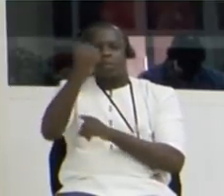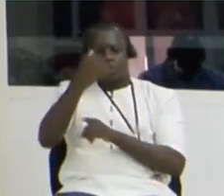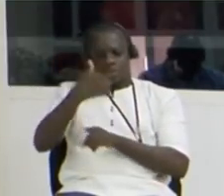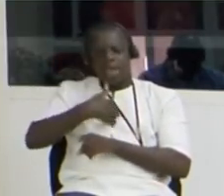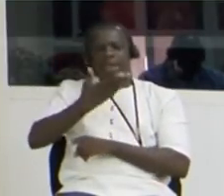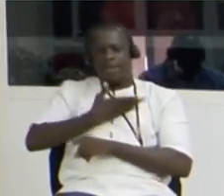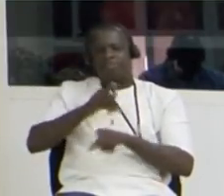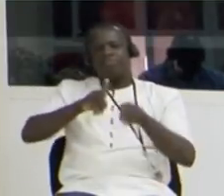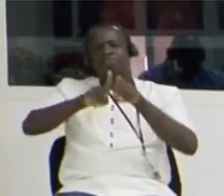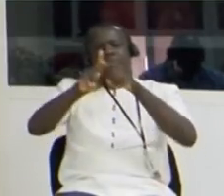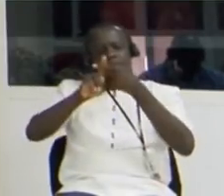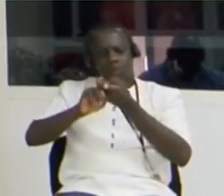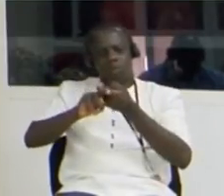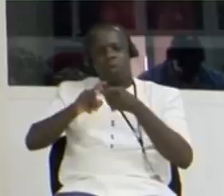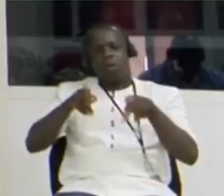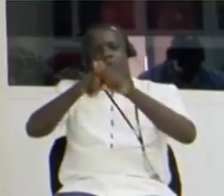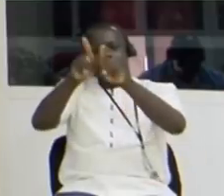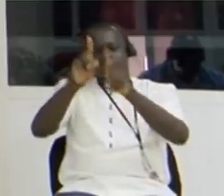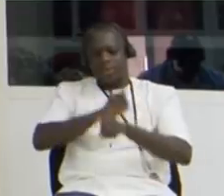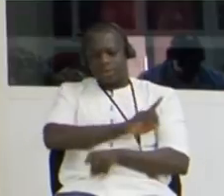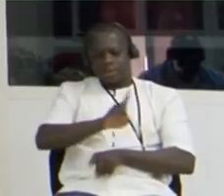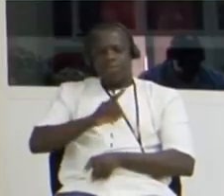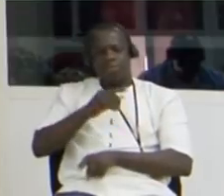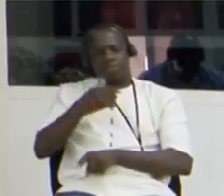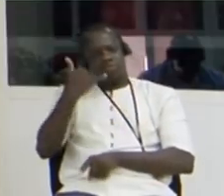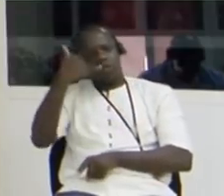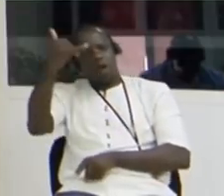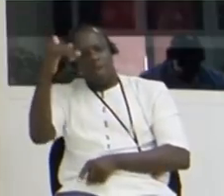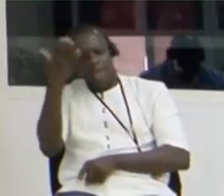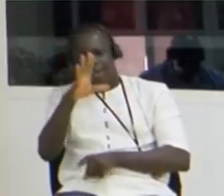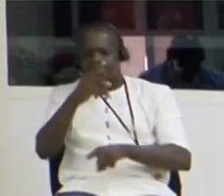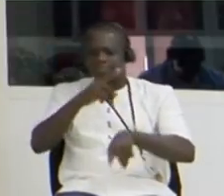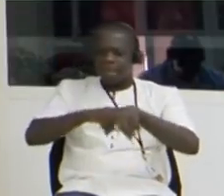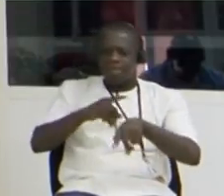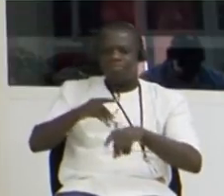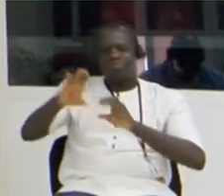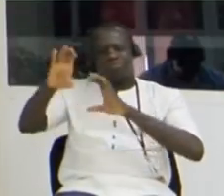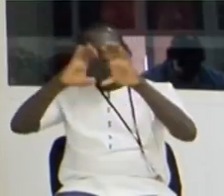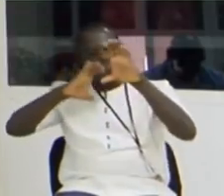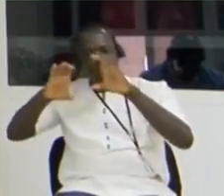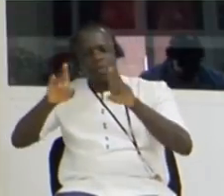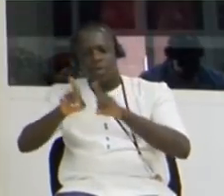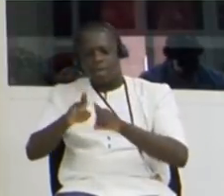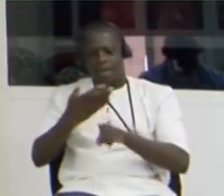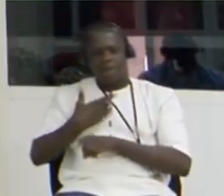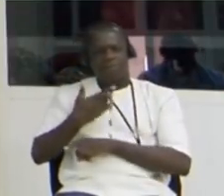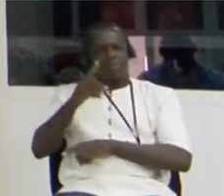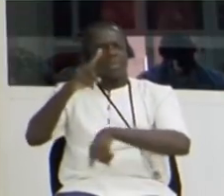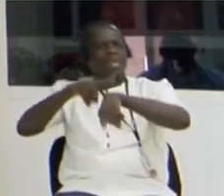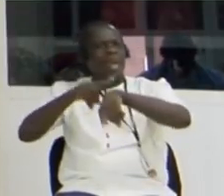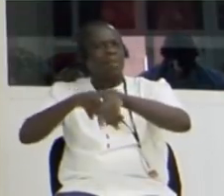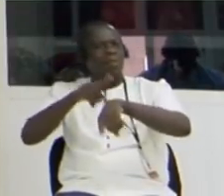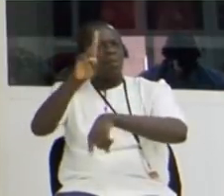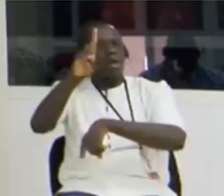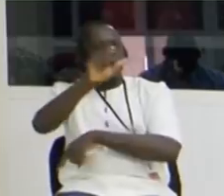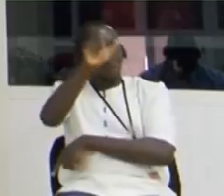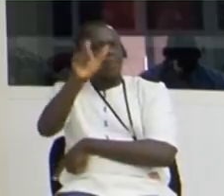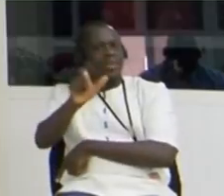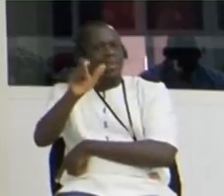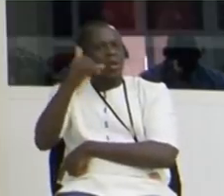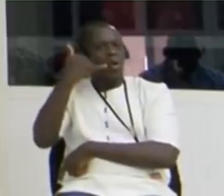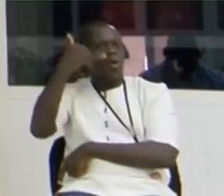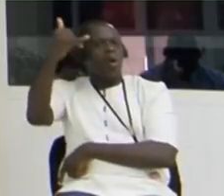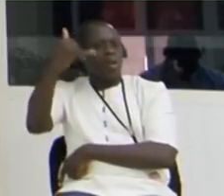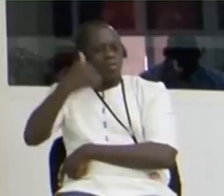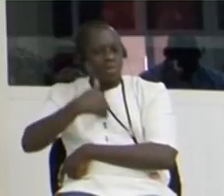them. They call me anytime, I talk to them anytime. And there was a time one called me and said they